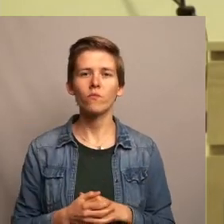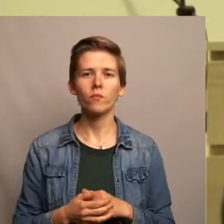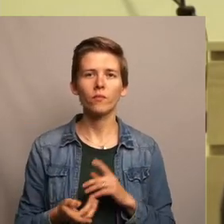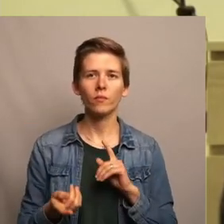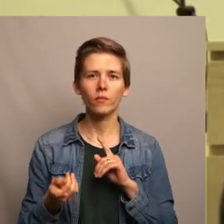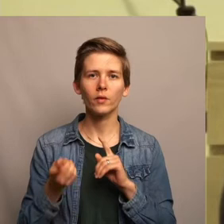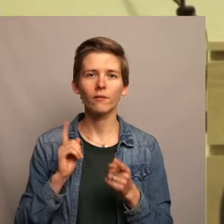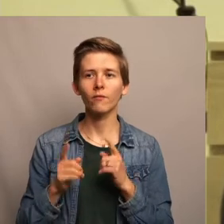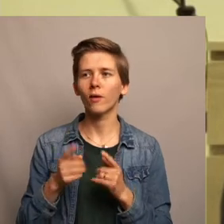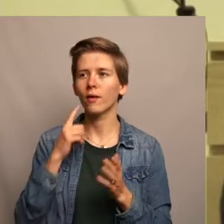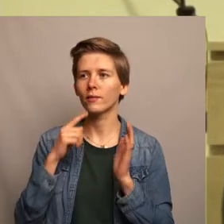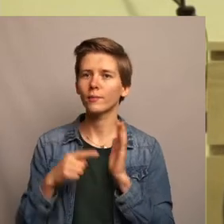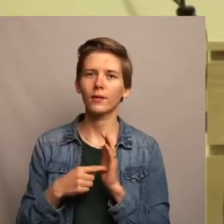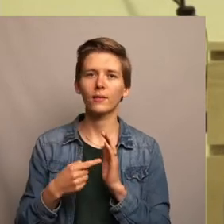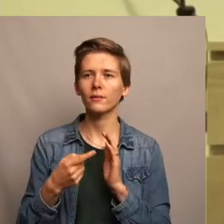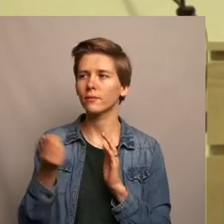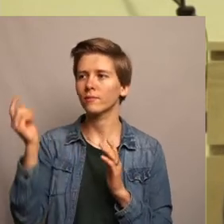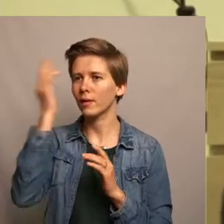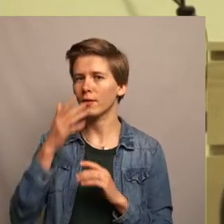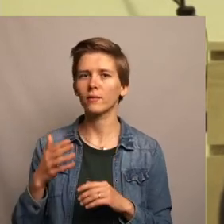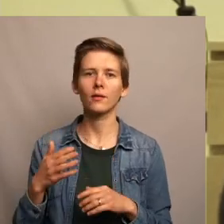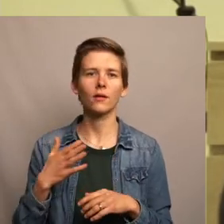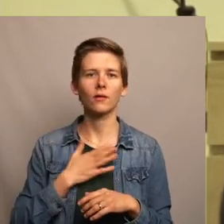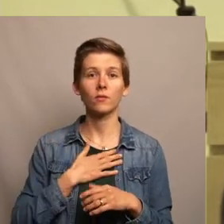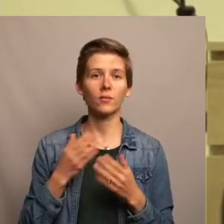the quality of your research.